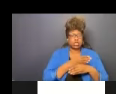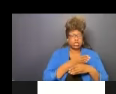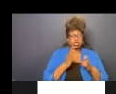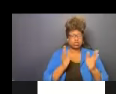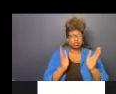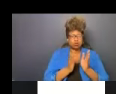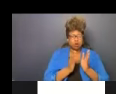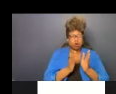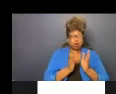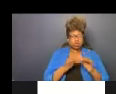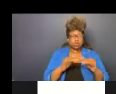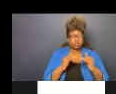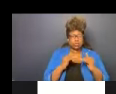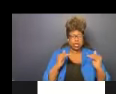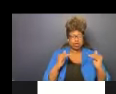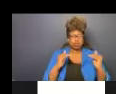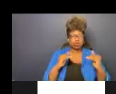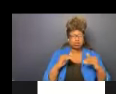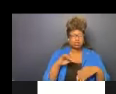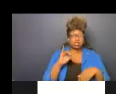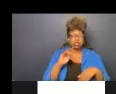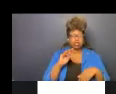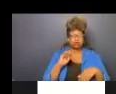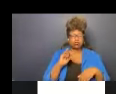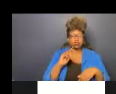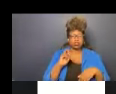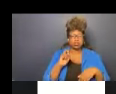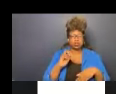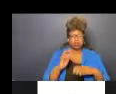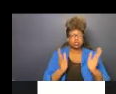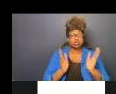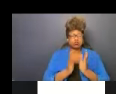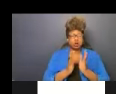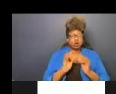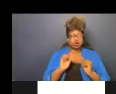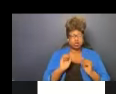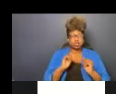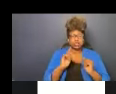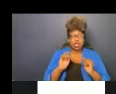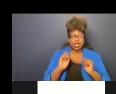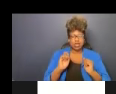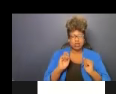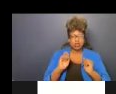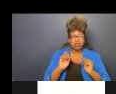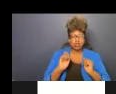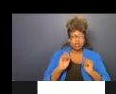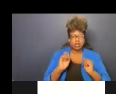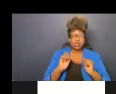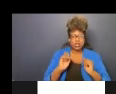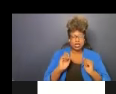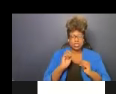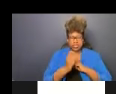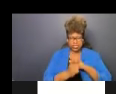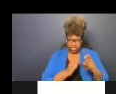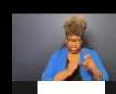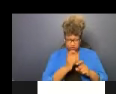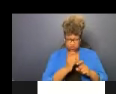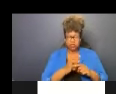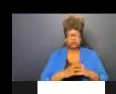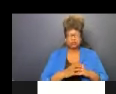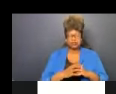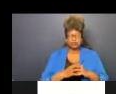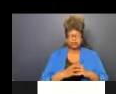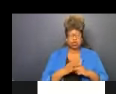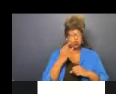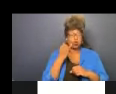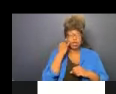So specifically referring to small scale green infrastructure incentives beyond the policies we just went over. One idea is small